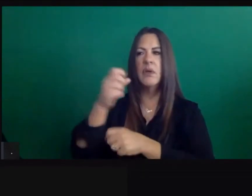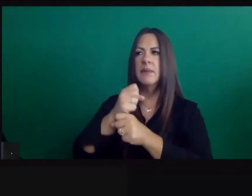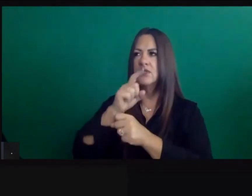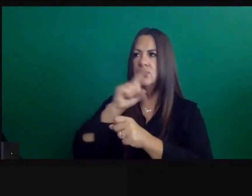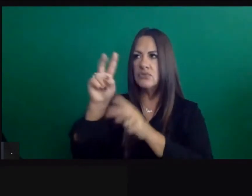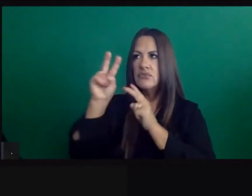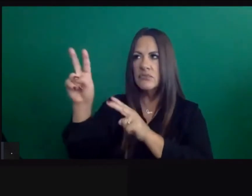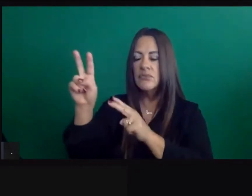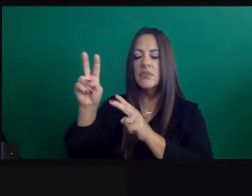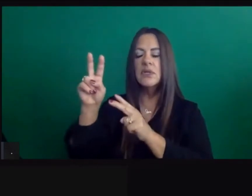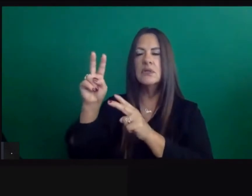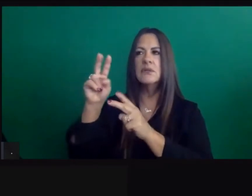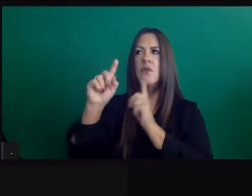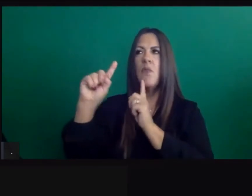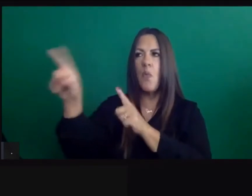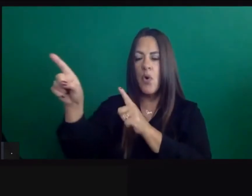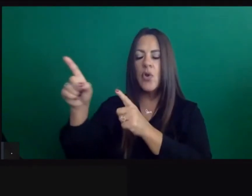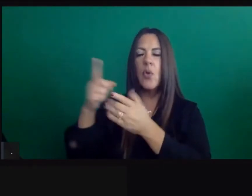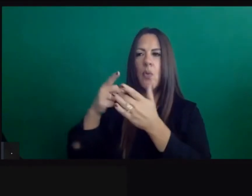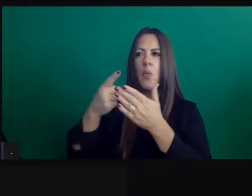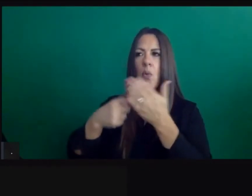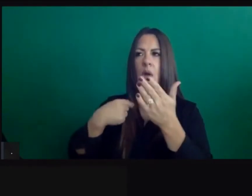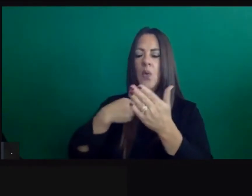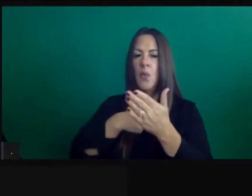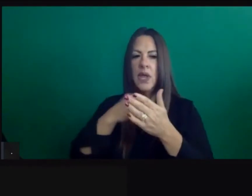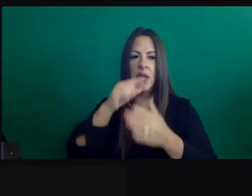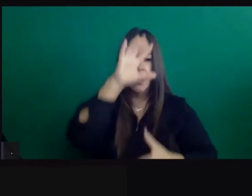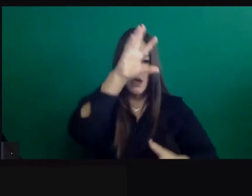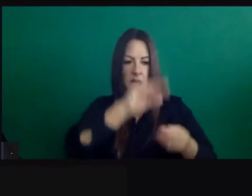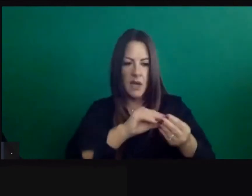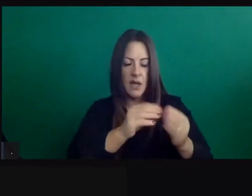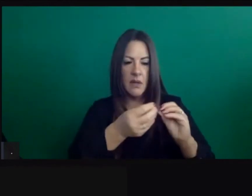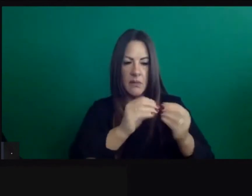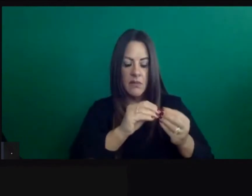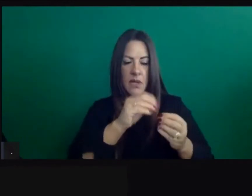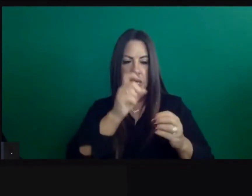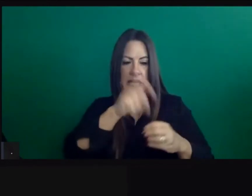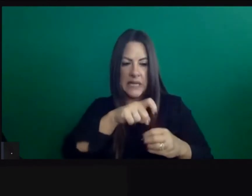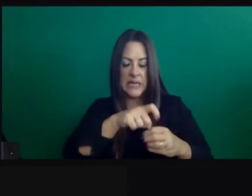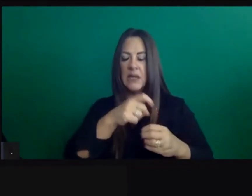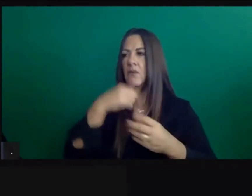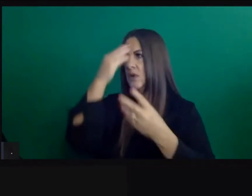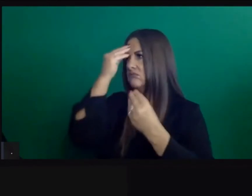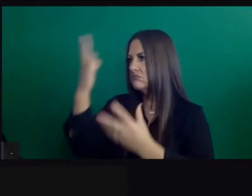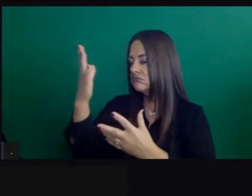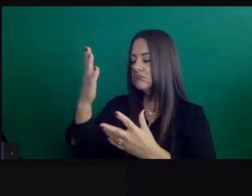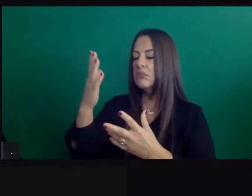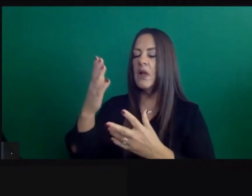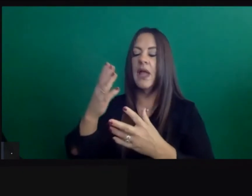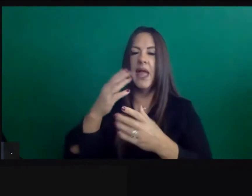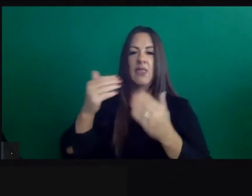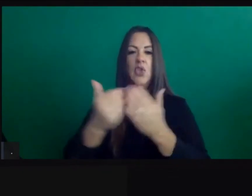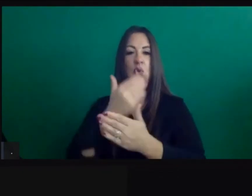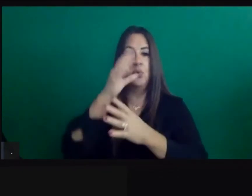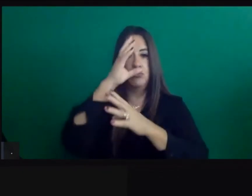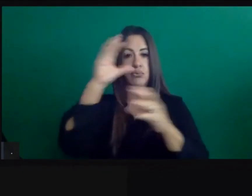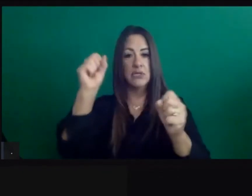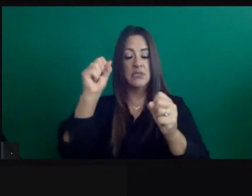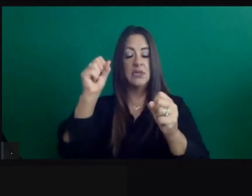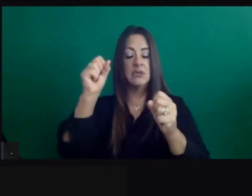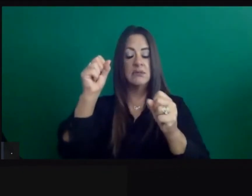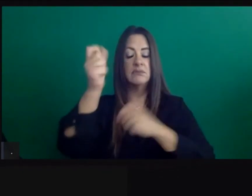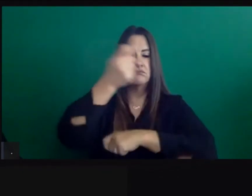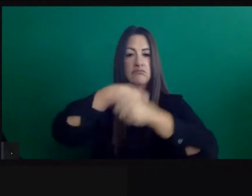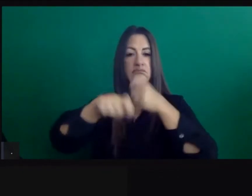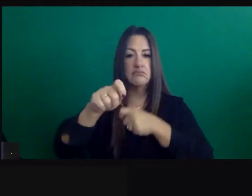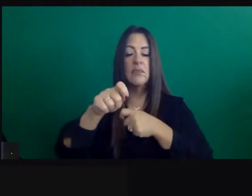looking forward also to working with the incoming administration to make sure we have as much vaccine as